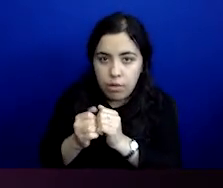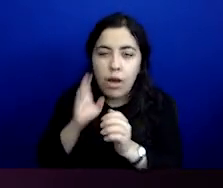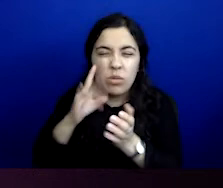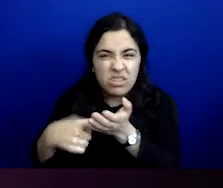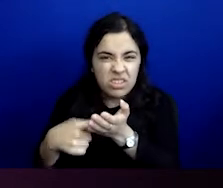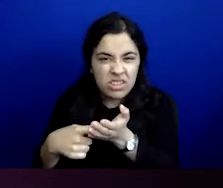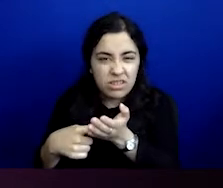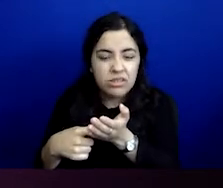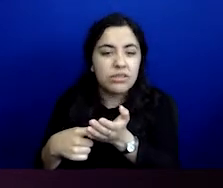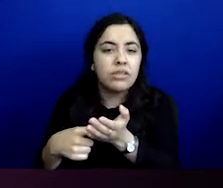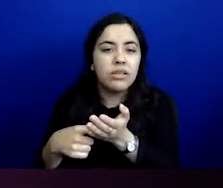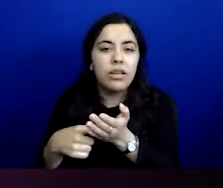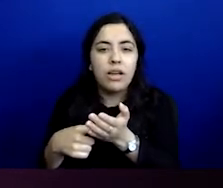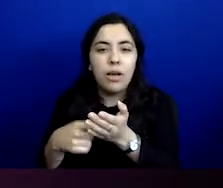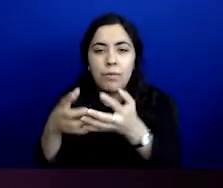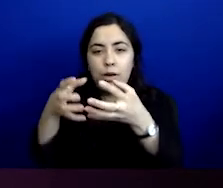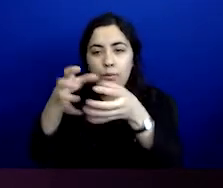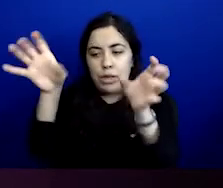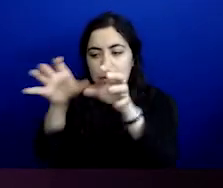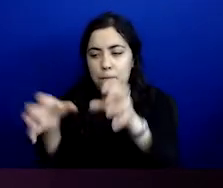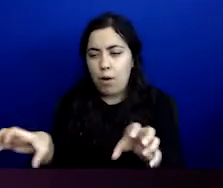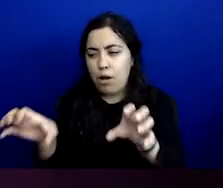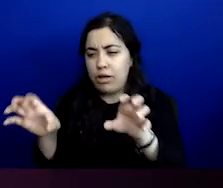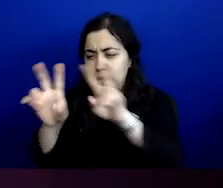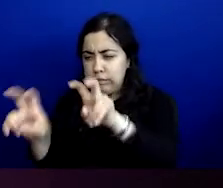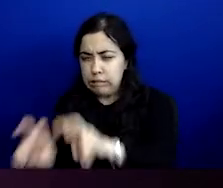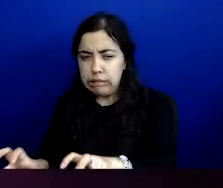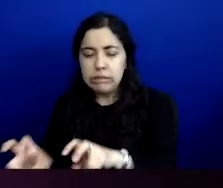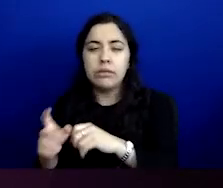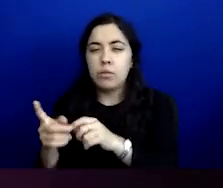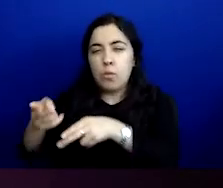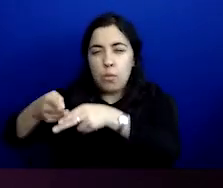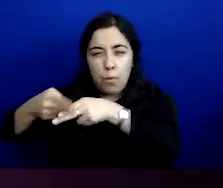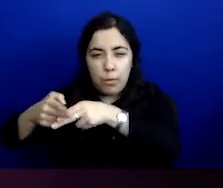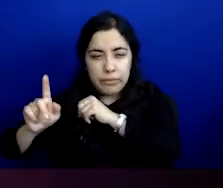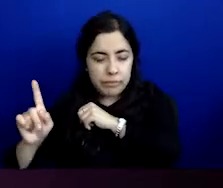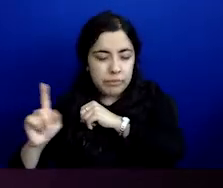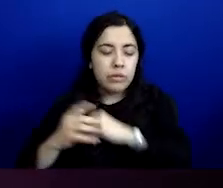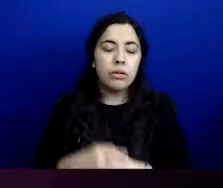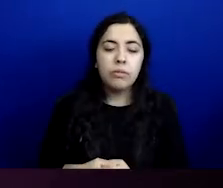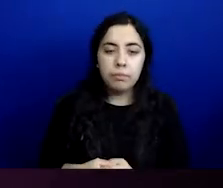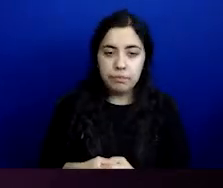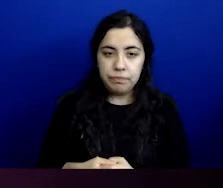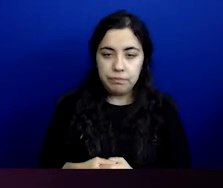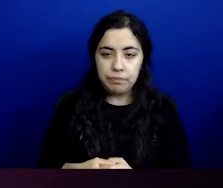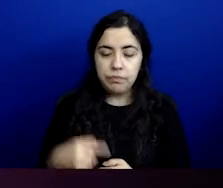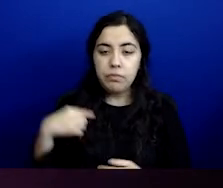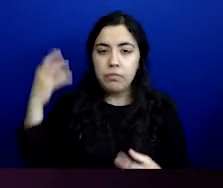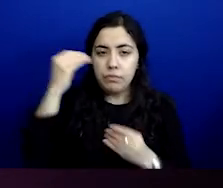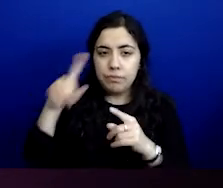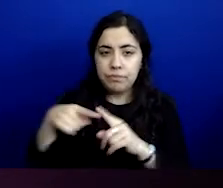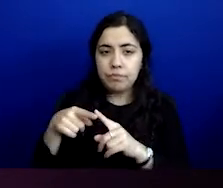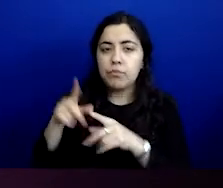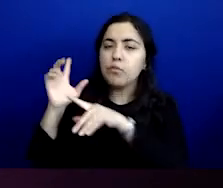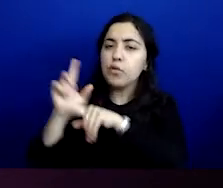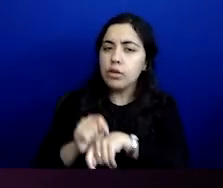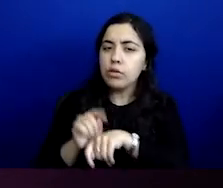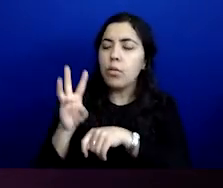of talk about breaking these apart in a few different areas in just a moment. But when we think about a traditional web